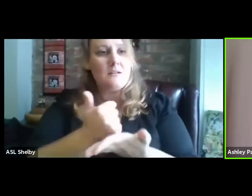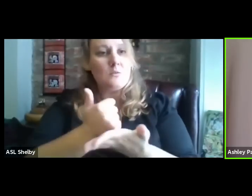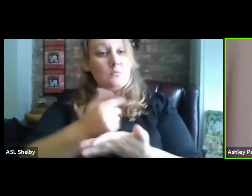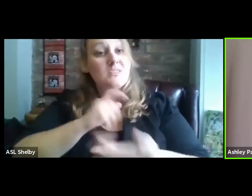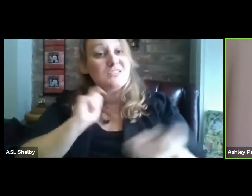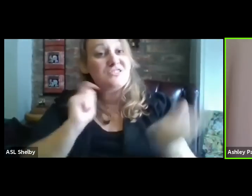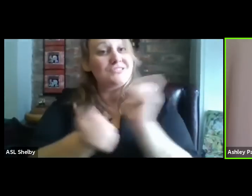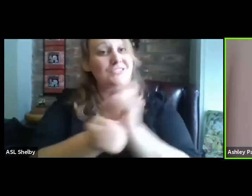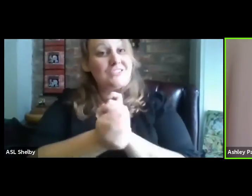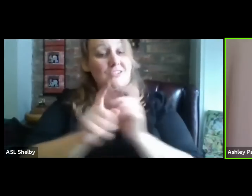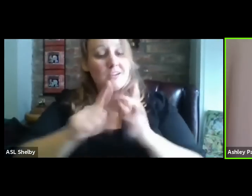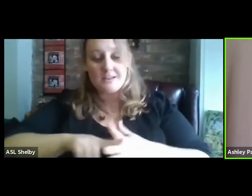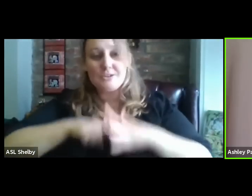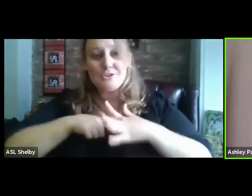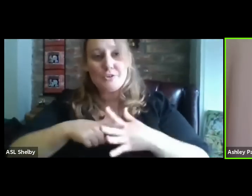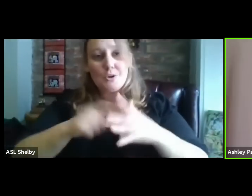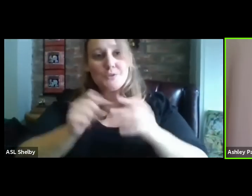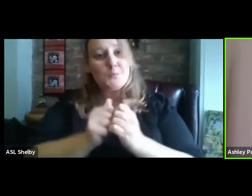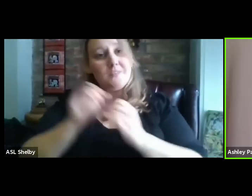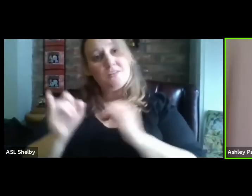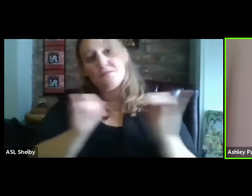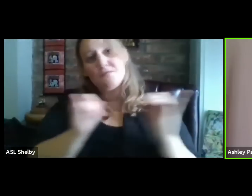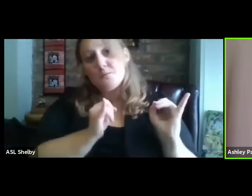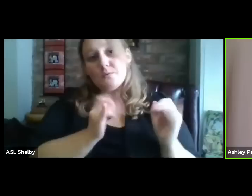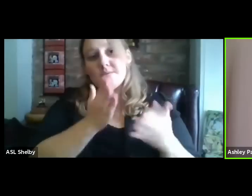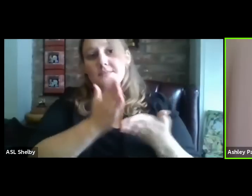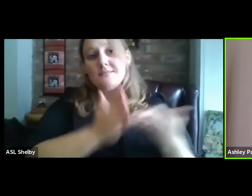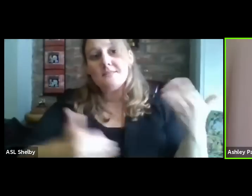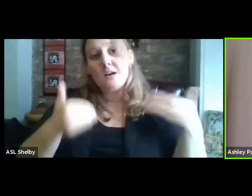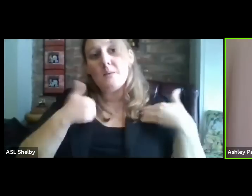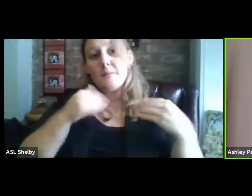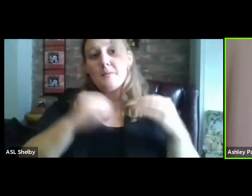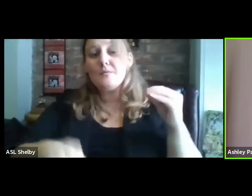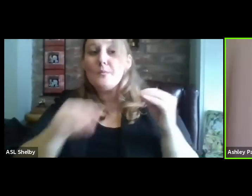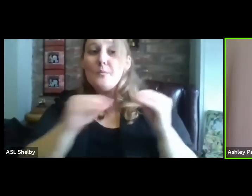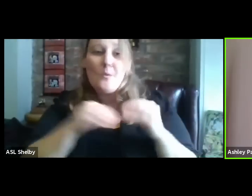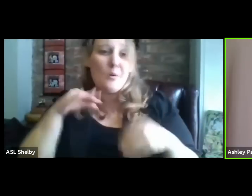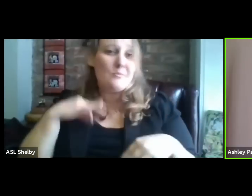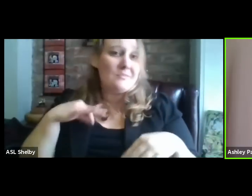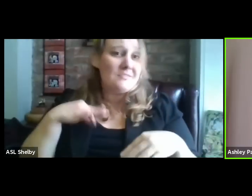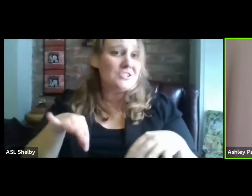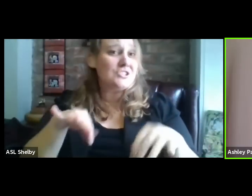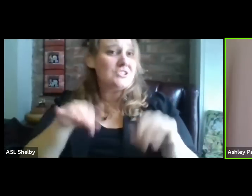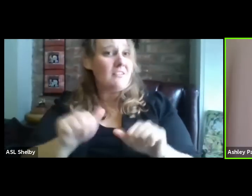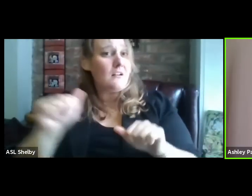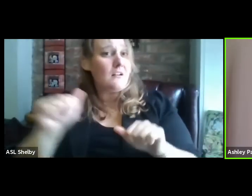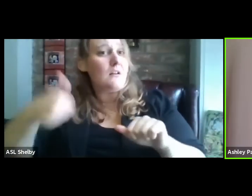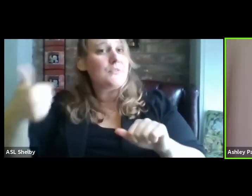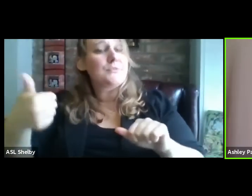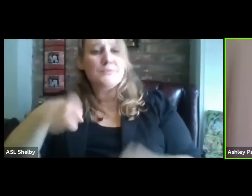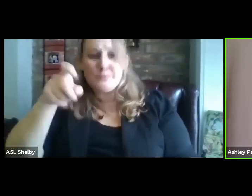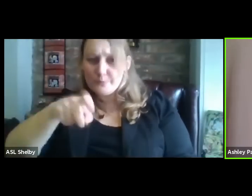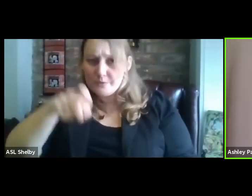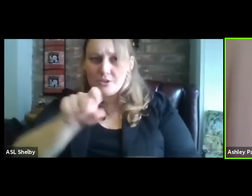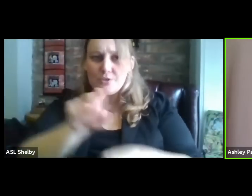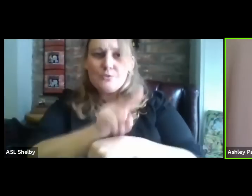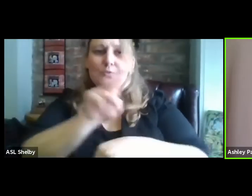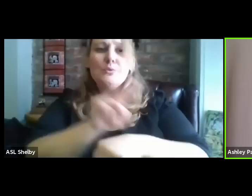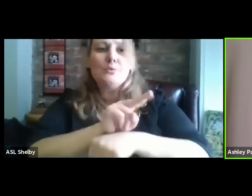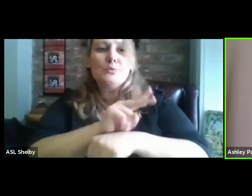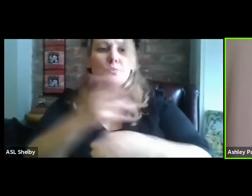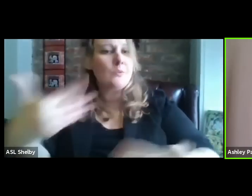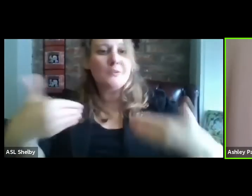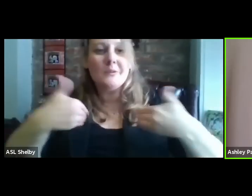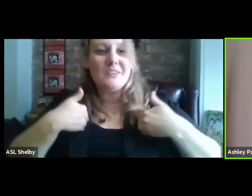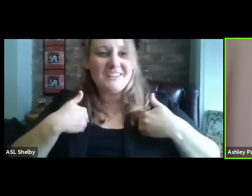us. Some of us have more privileges than others, and we need to use our privilege in every way,